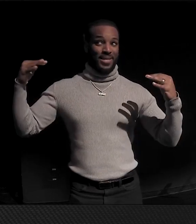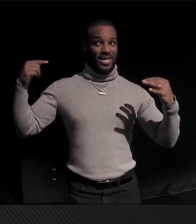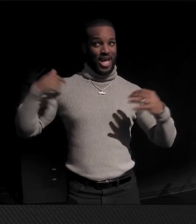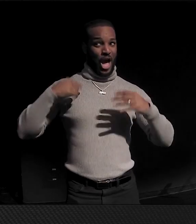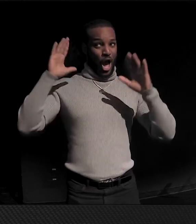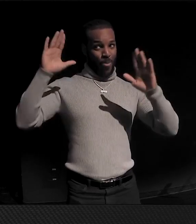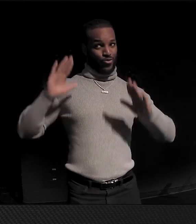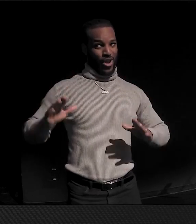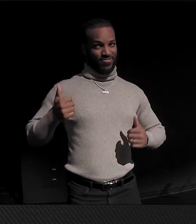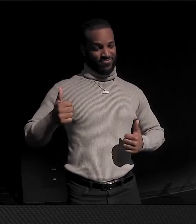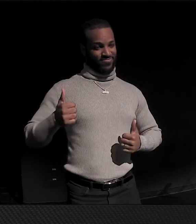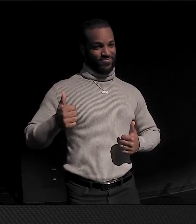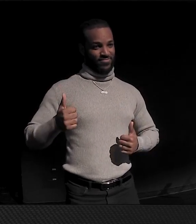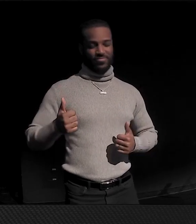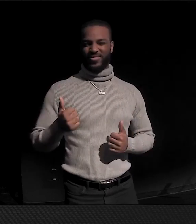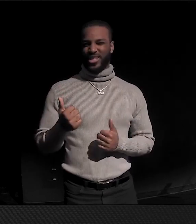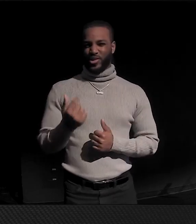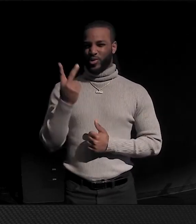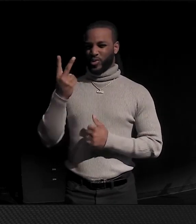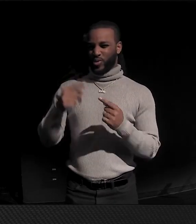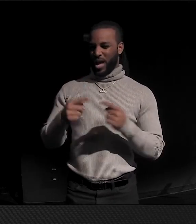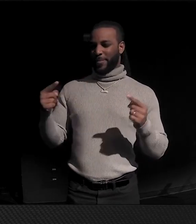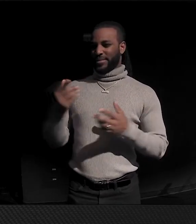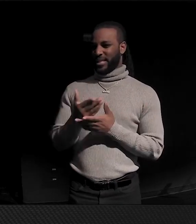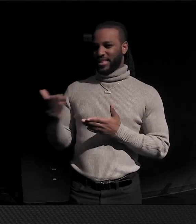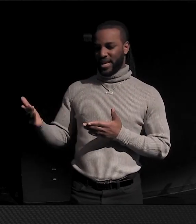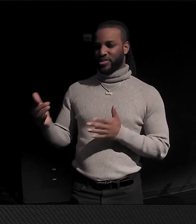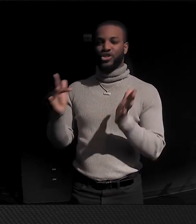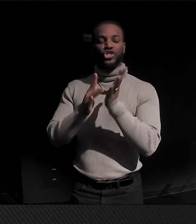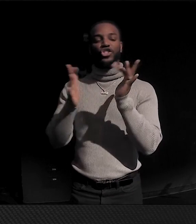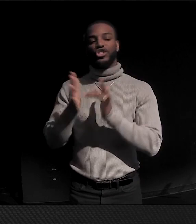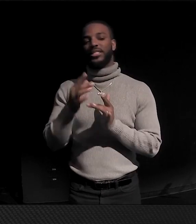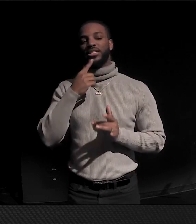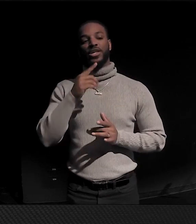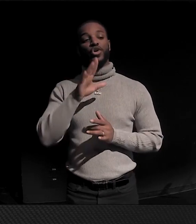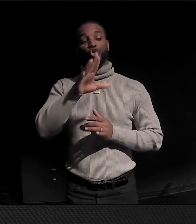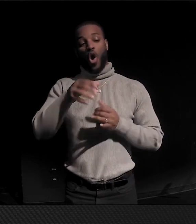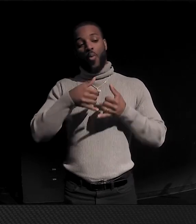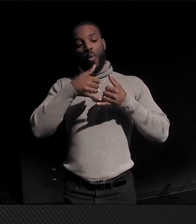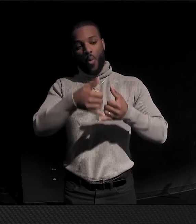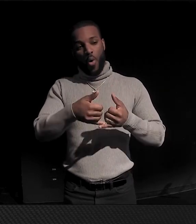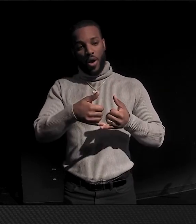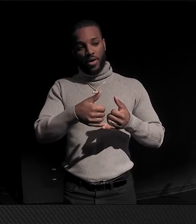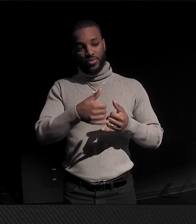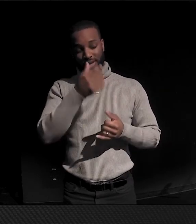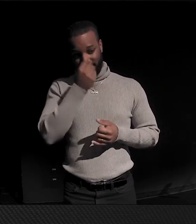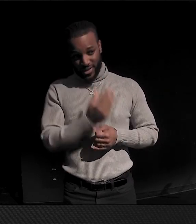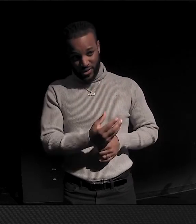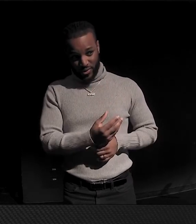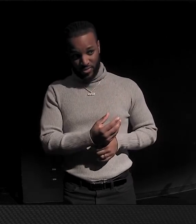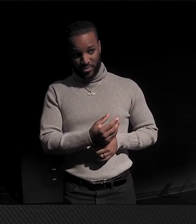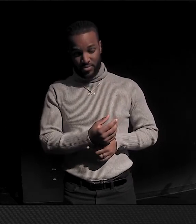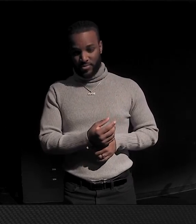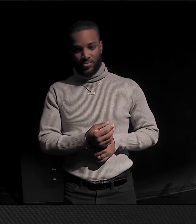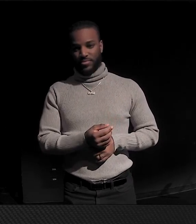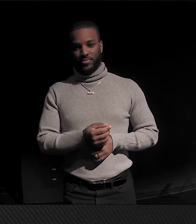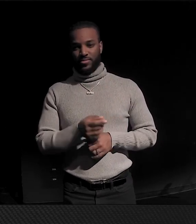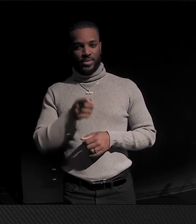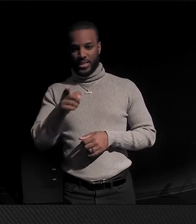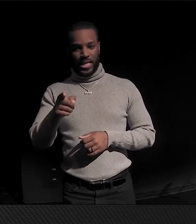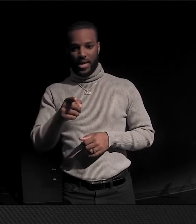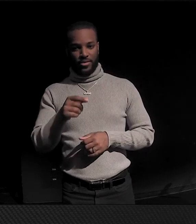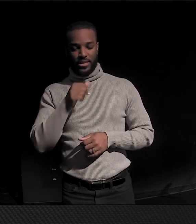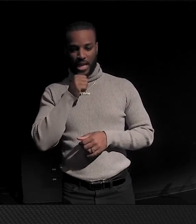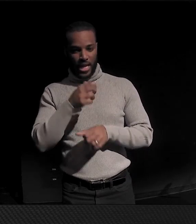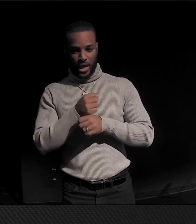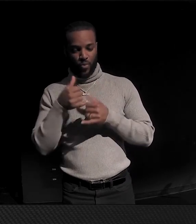two things, living two different ways. And Jesus says, your reward, I truly tell you, they have received their reward in full. The reward they've gotten